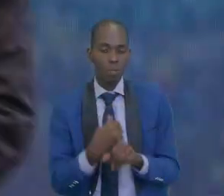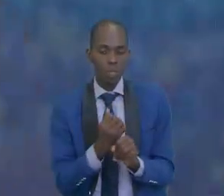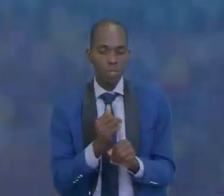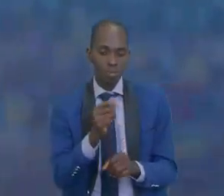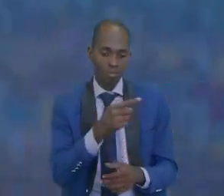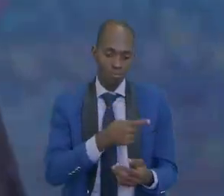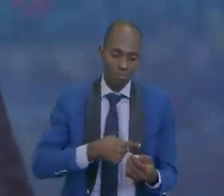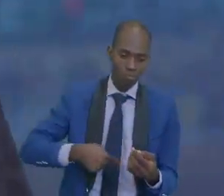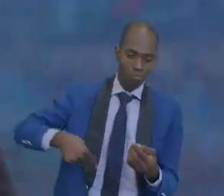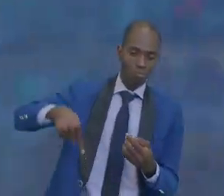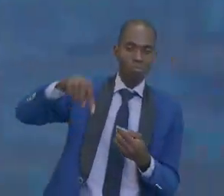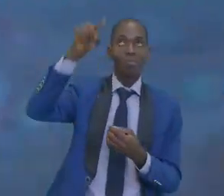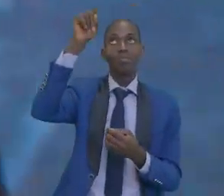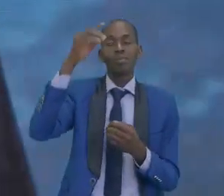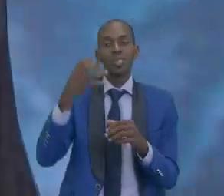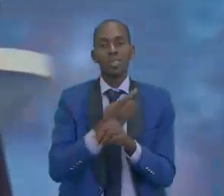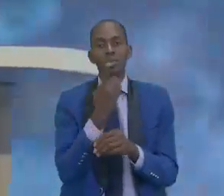heaven.